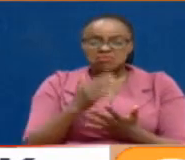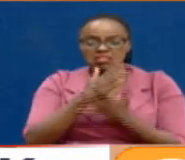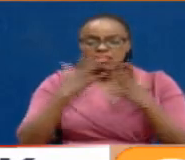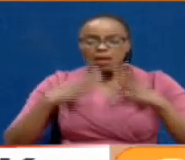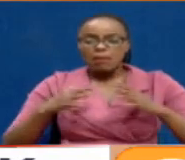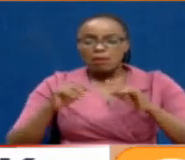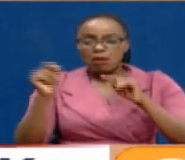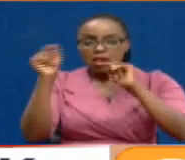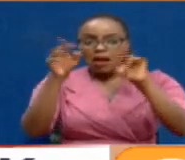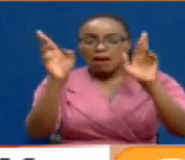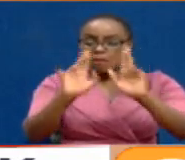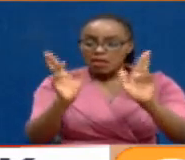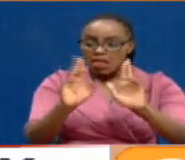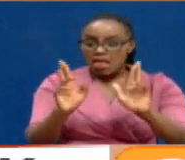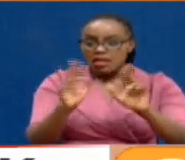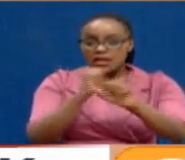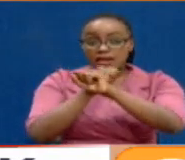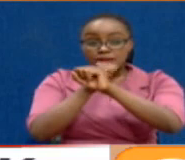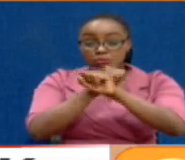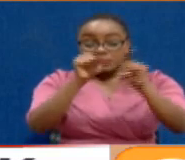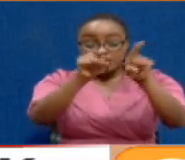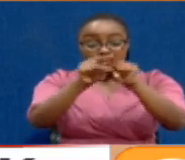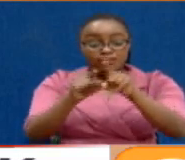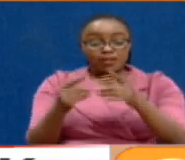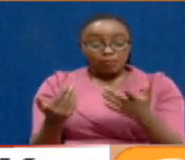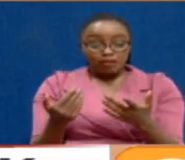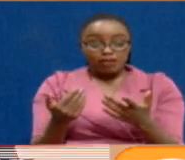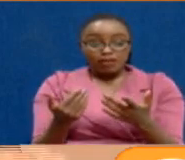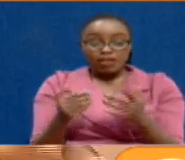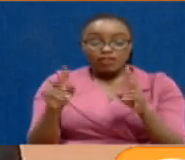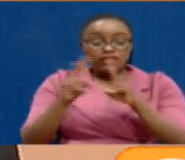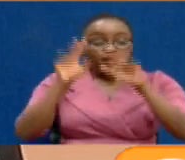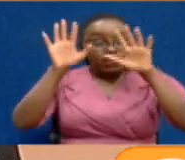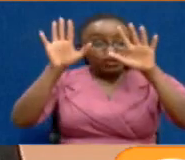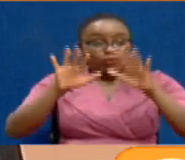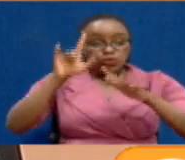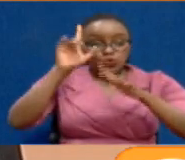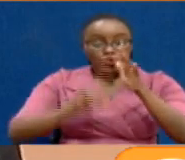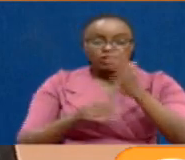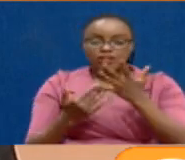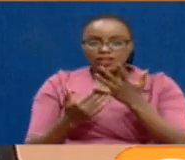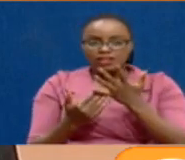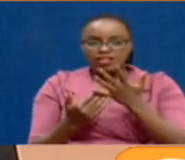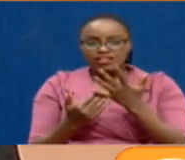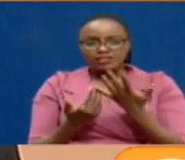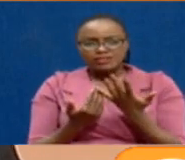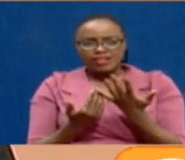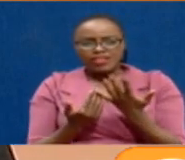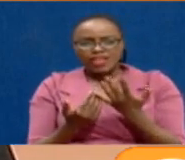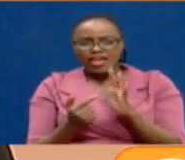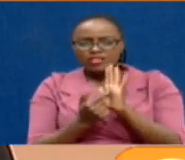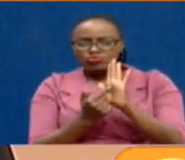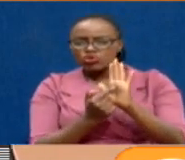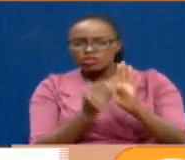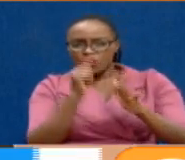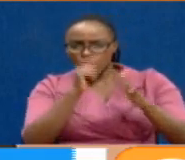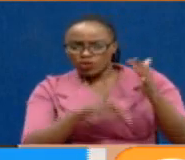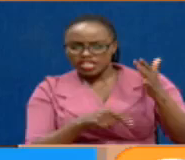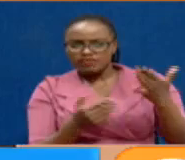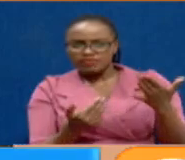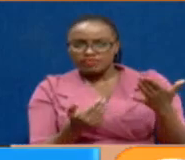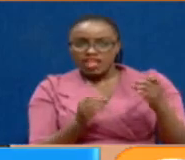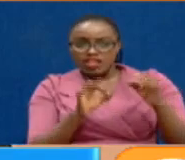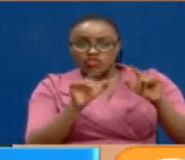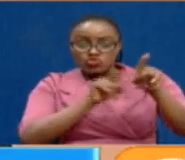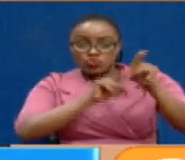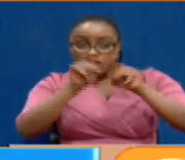come prepared, protected. Again, what is very important is exposure. And exposure is, you